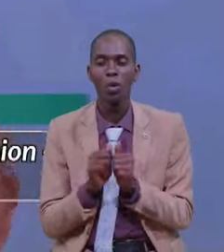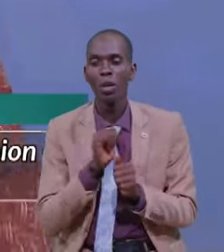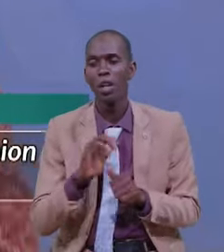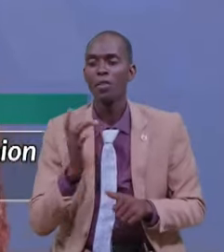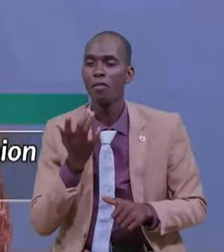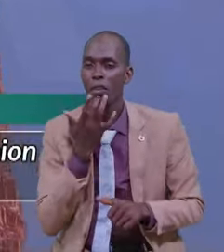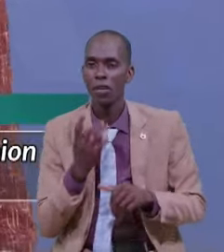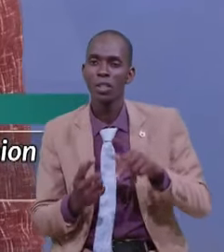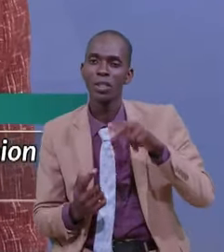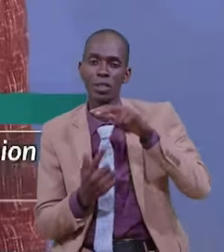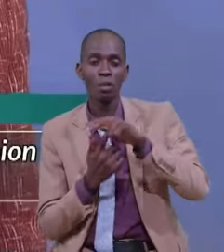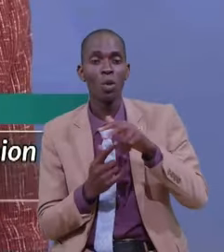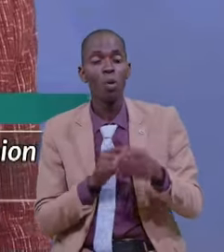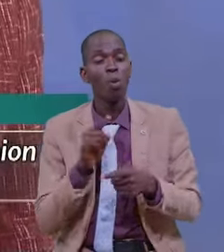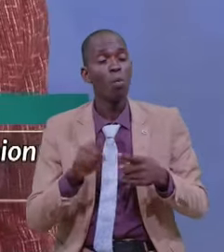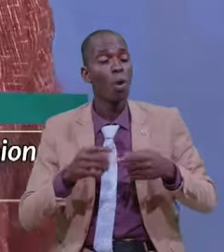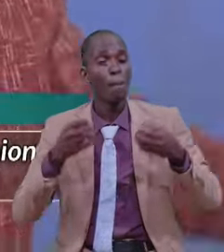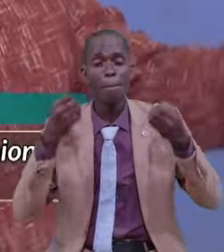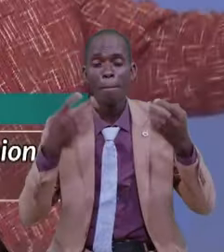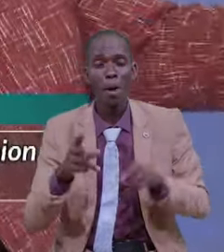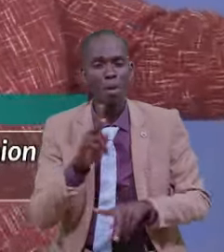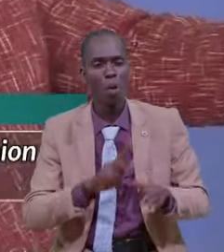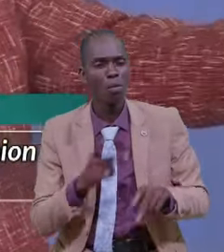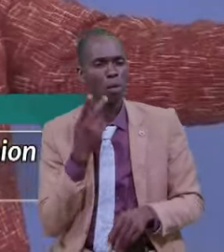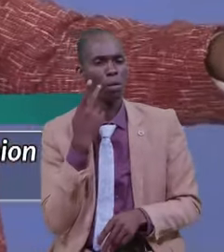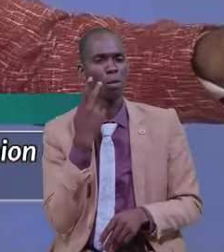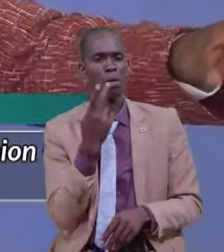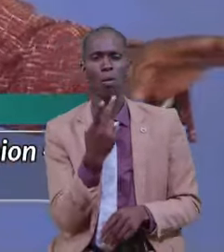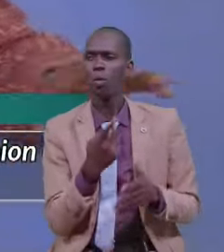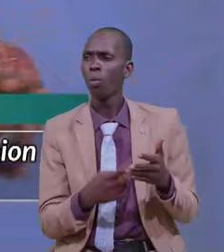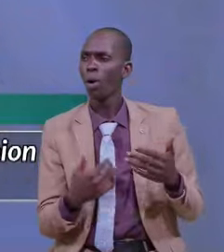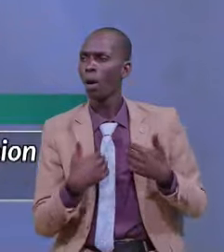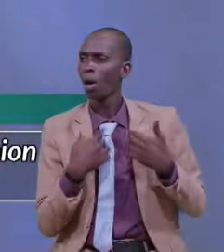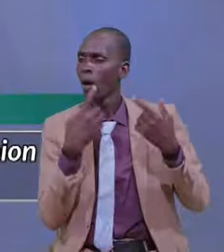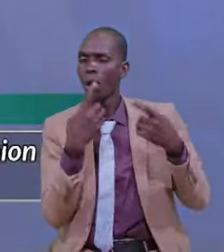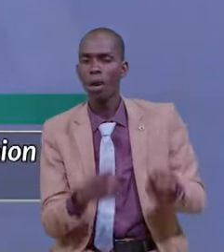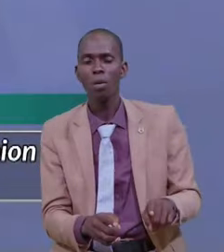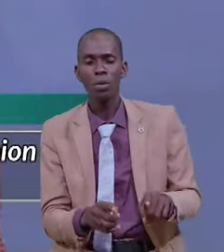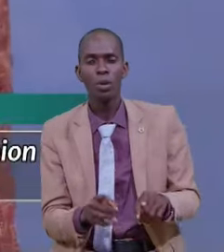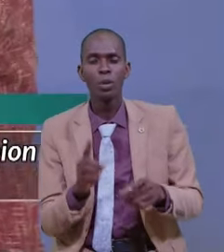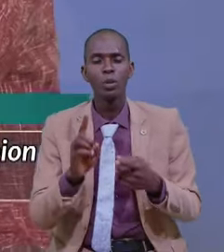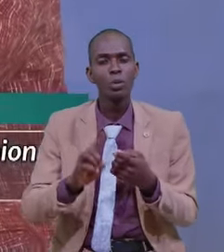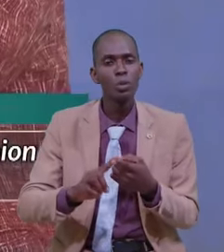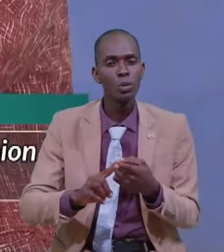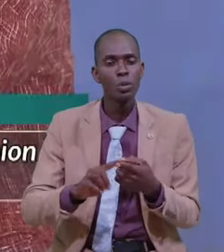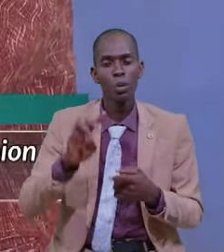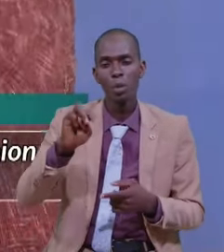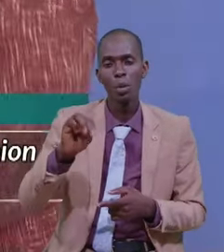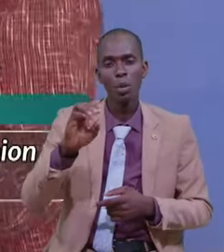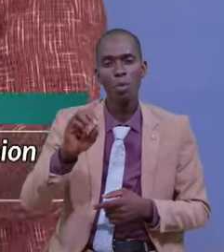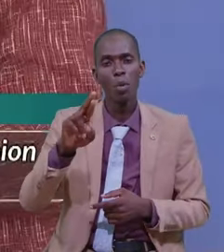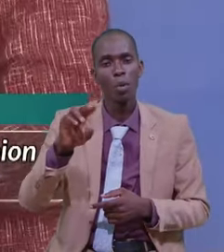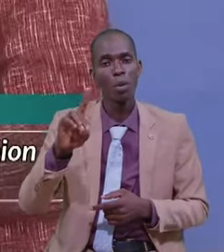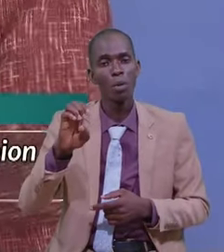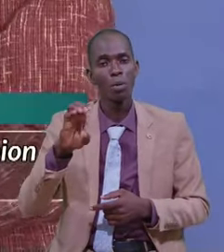champion. When many people saw what had happened unto Mordecai,